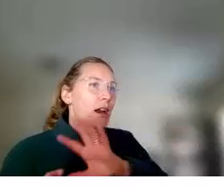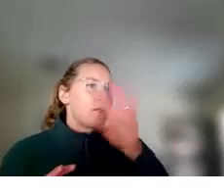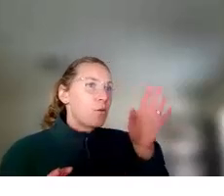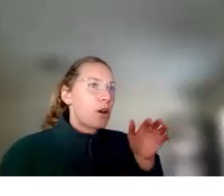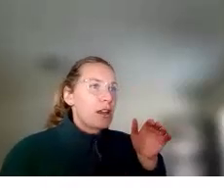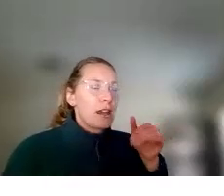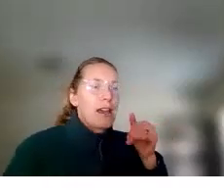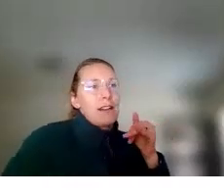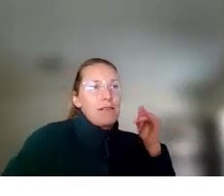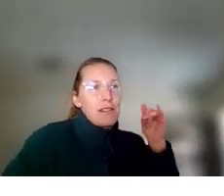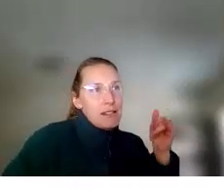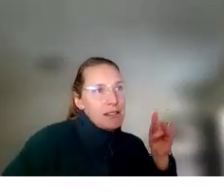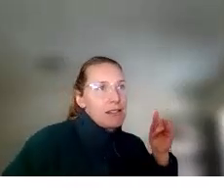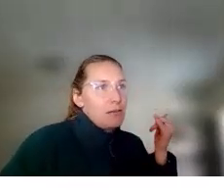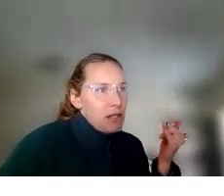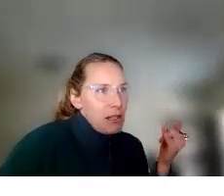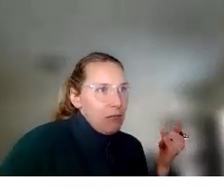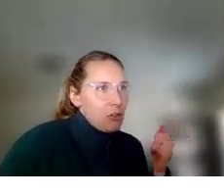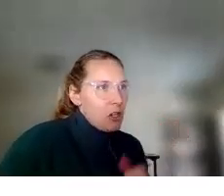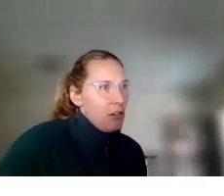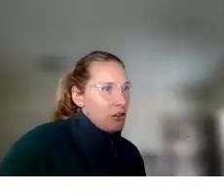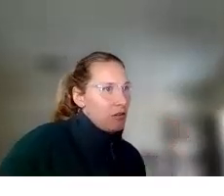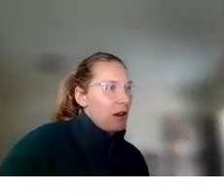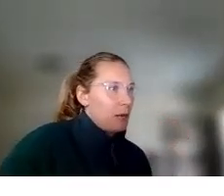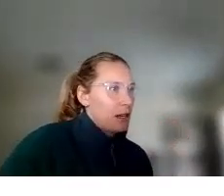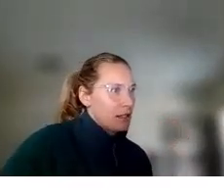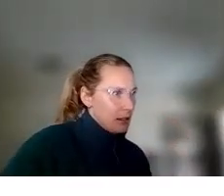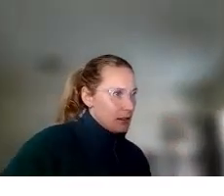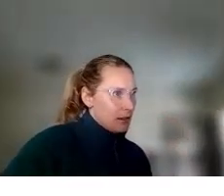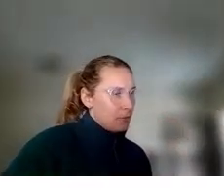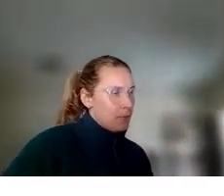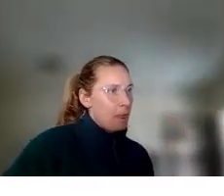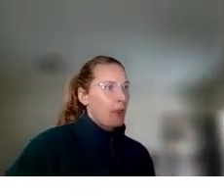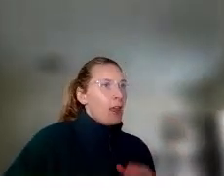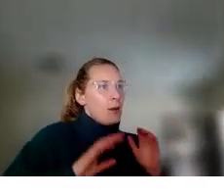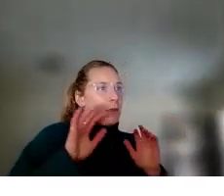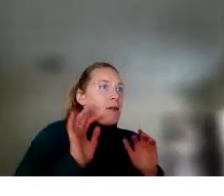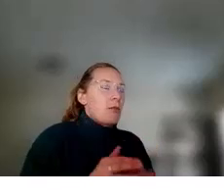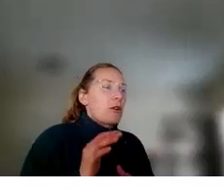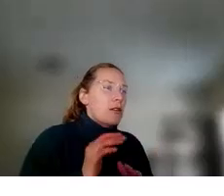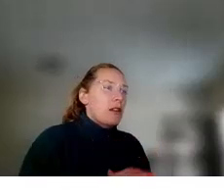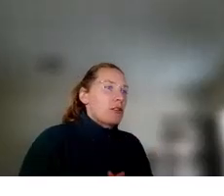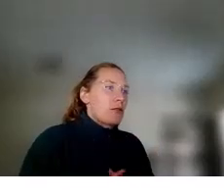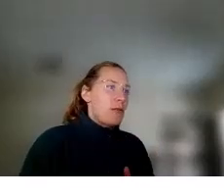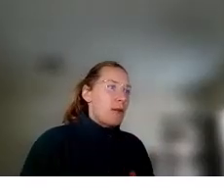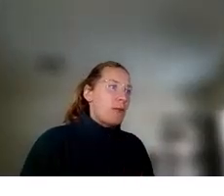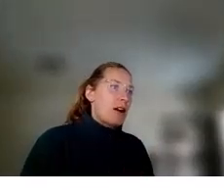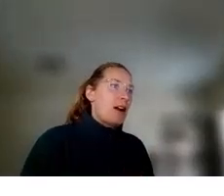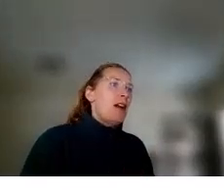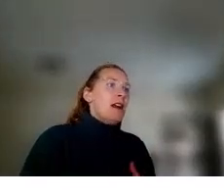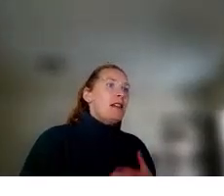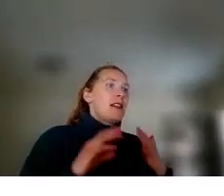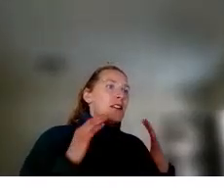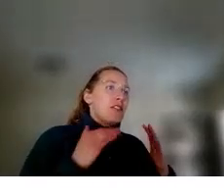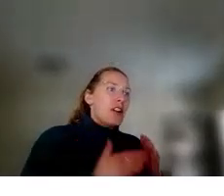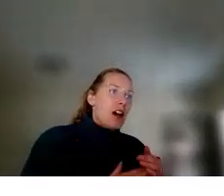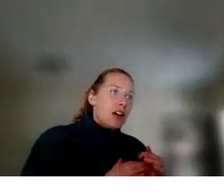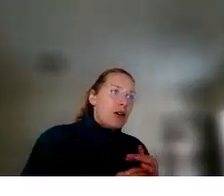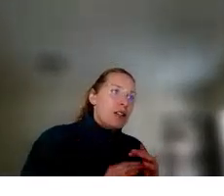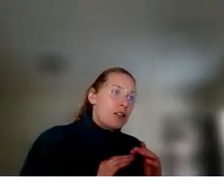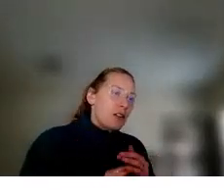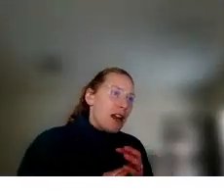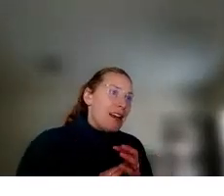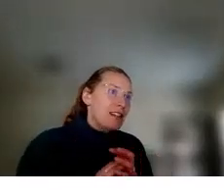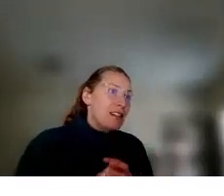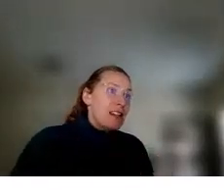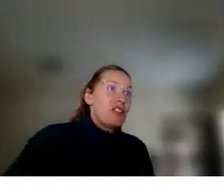So you're kind of working ahead of the system's name change, if that makes sense. The important thing to remember is that you're